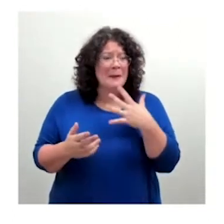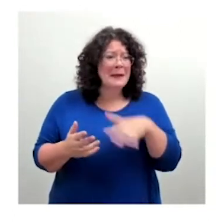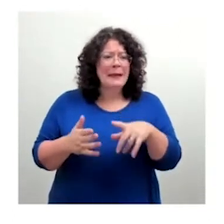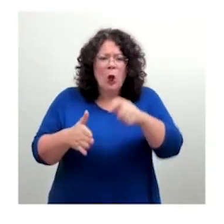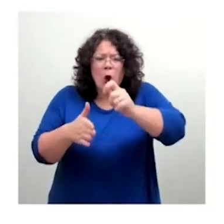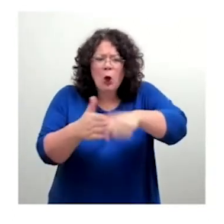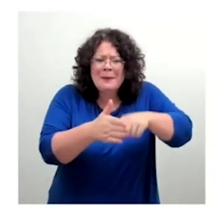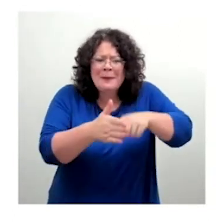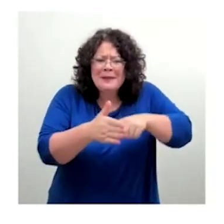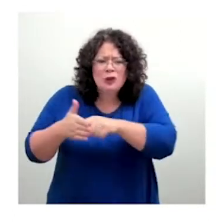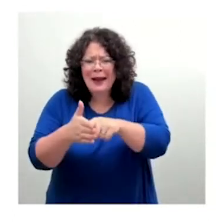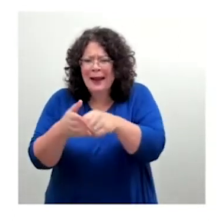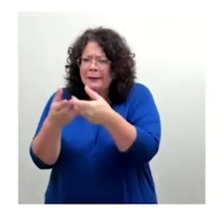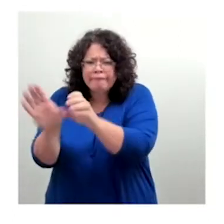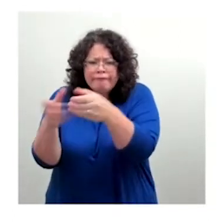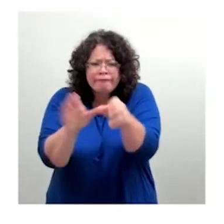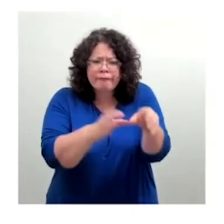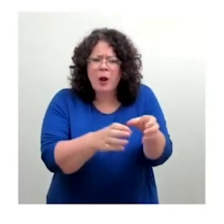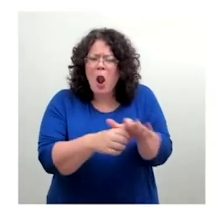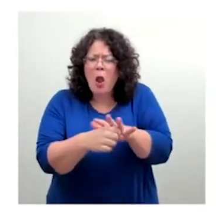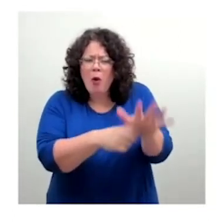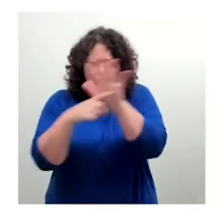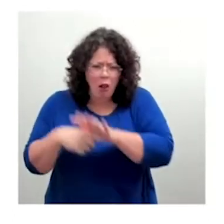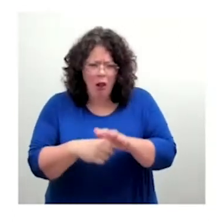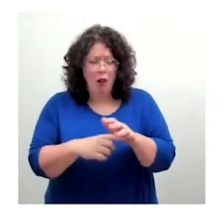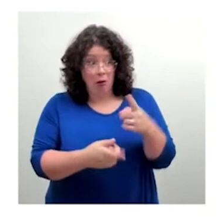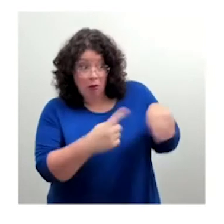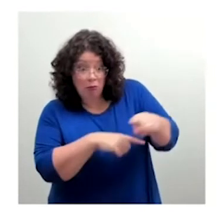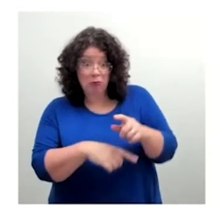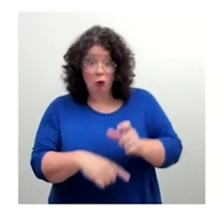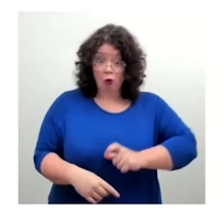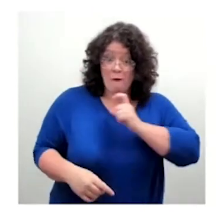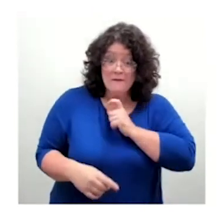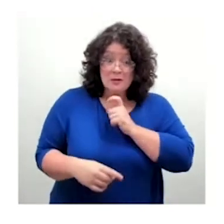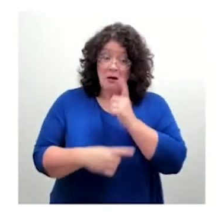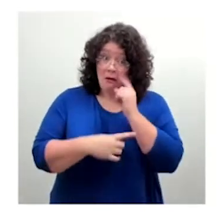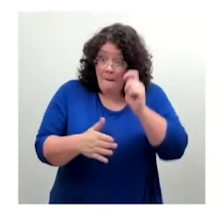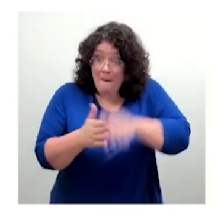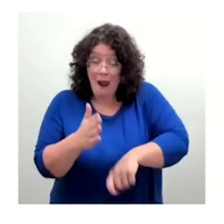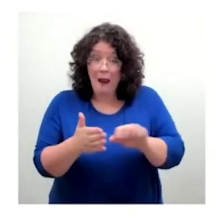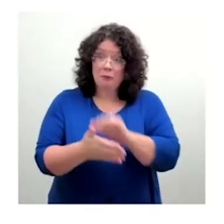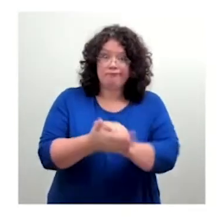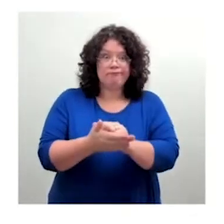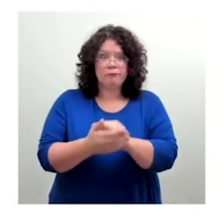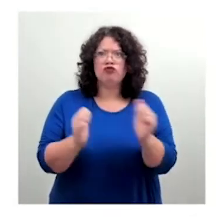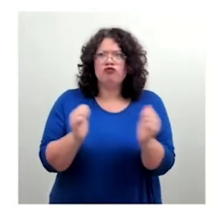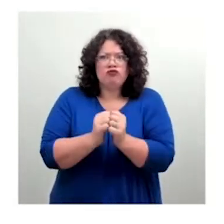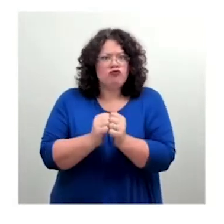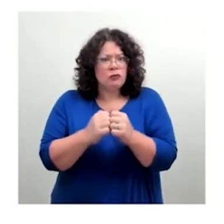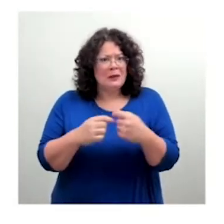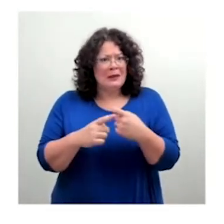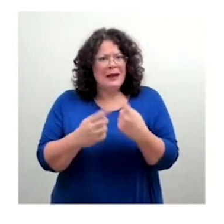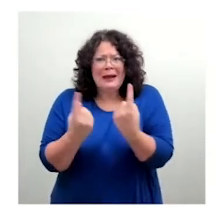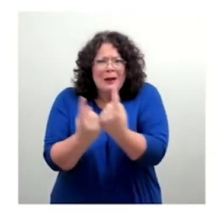for example, do frontline staff within the health system or the education space, or even within the Job Centre